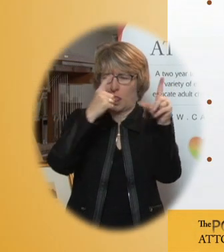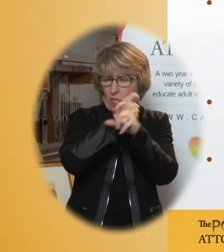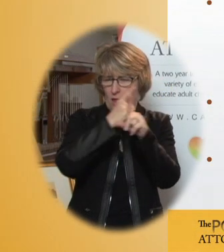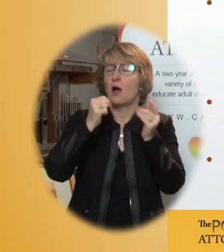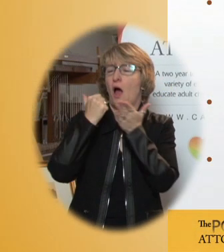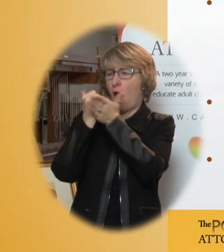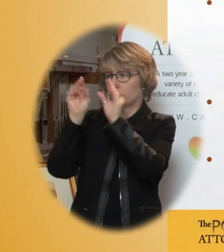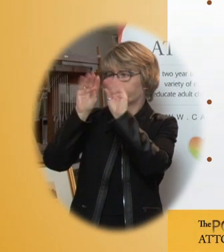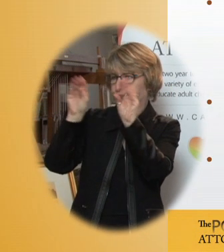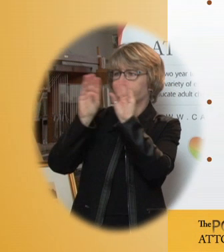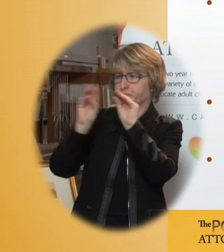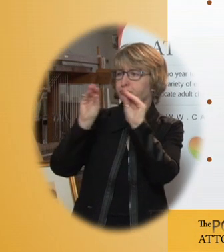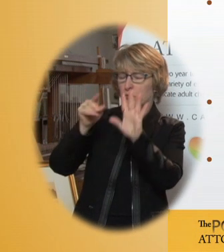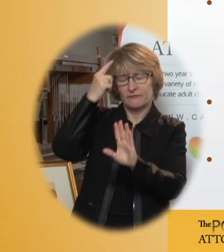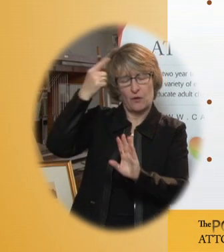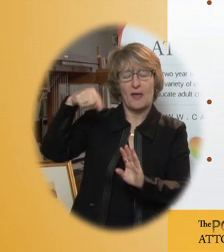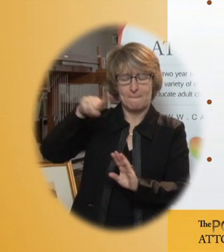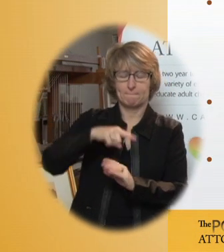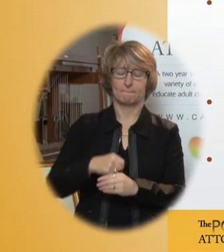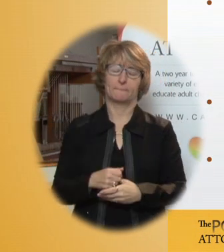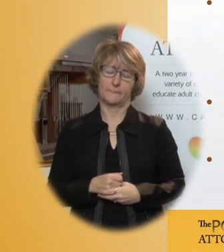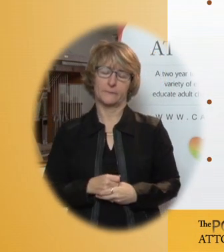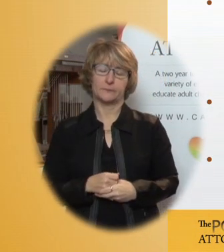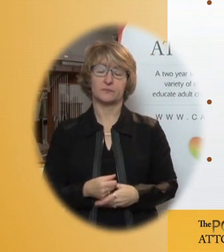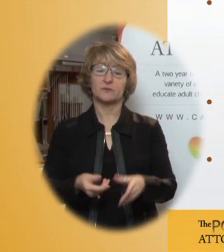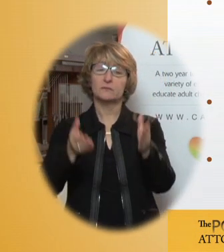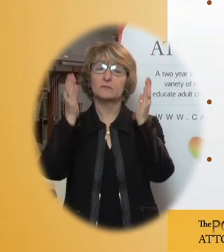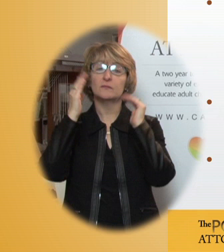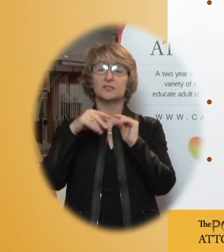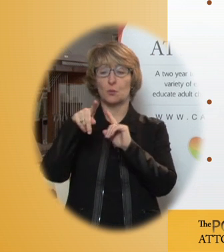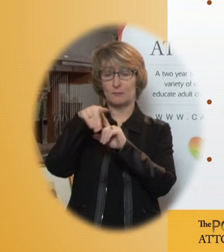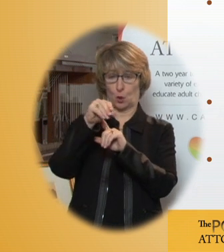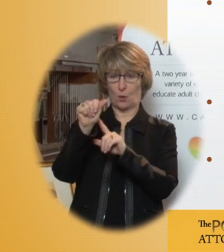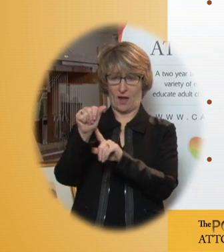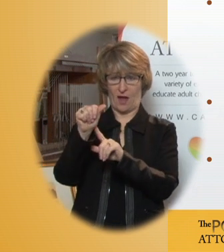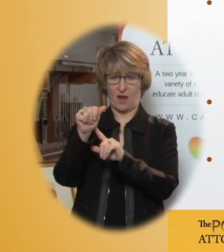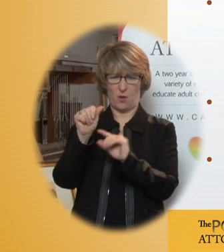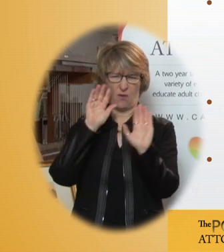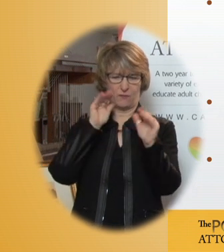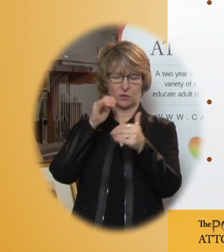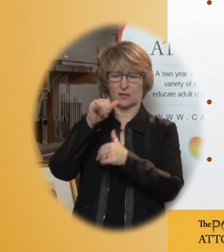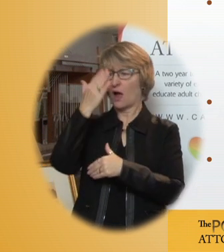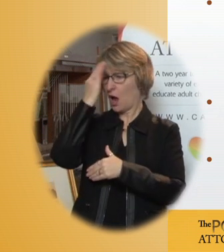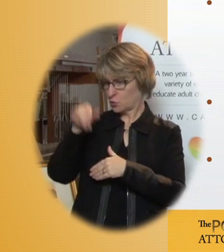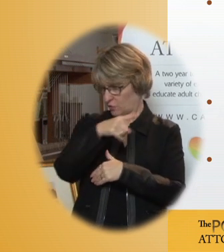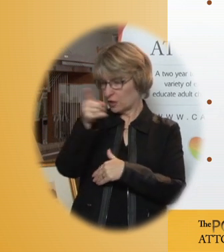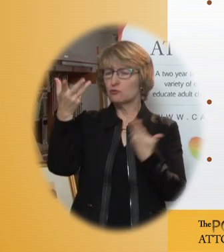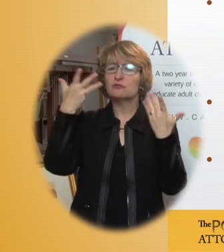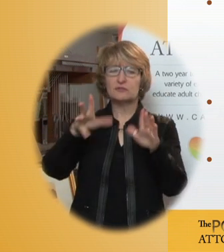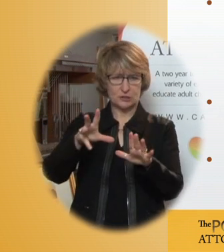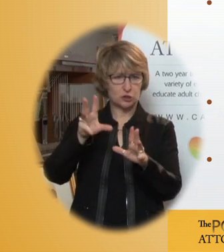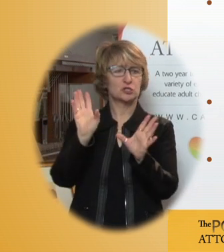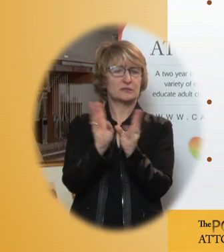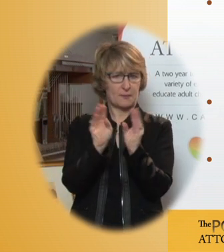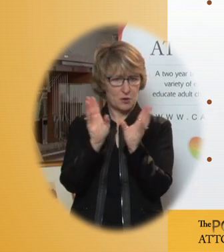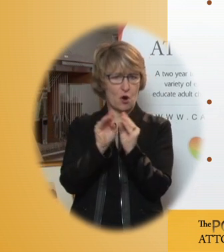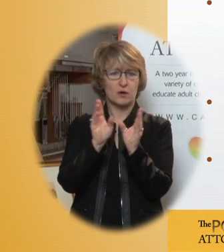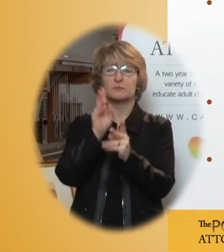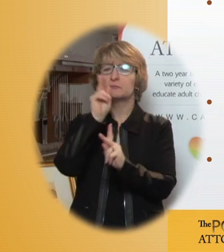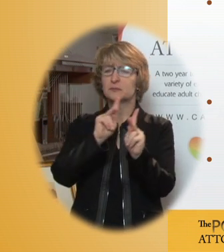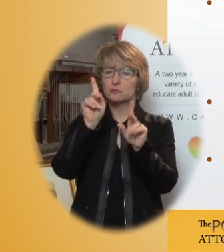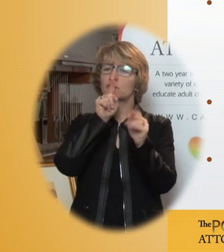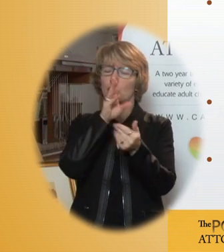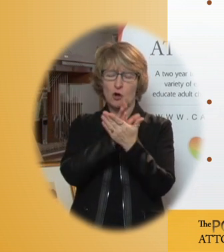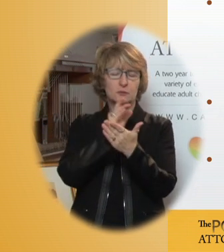So let's look at power of attorneys. And I know that you've already had a session about power